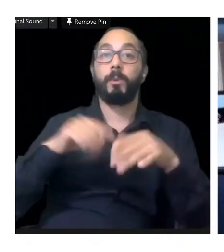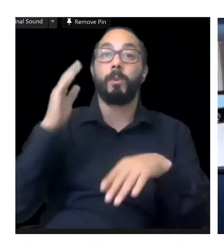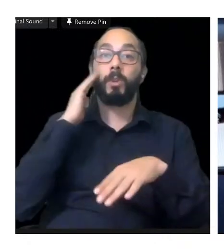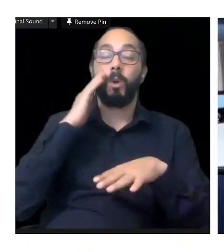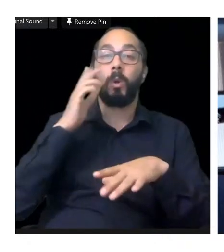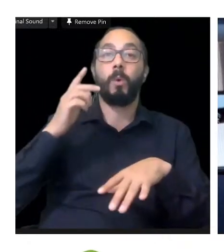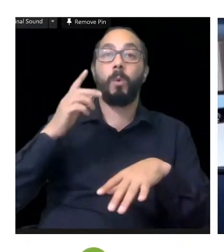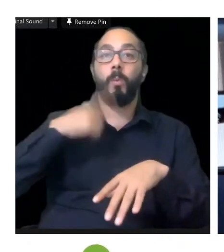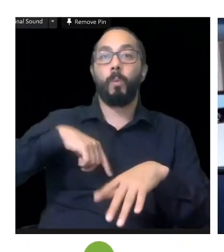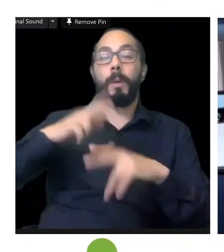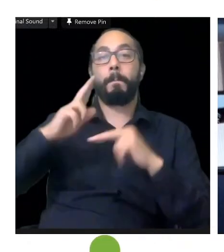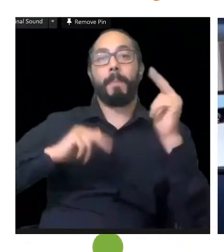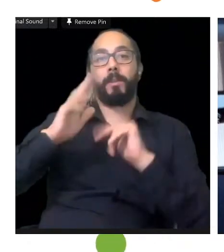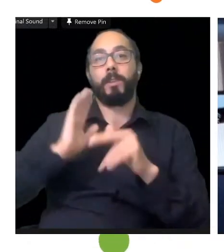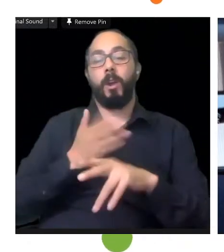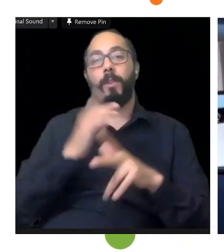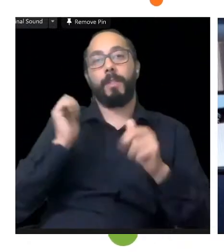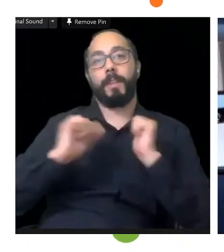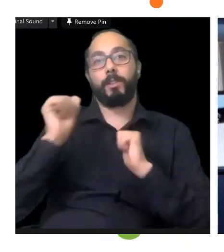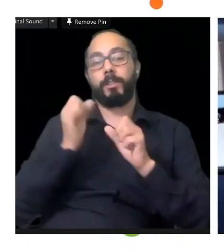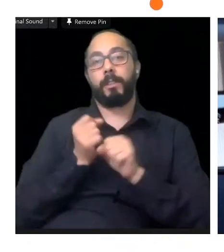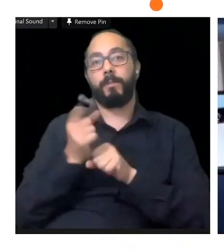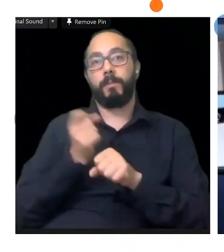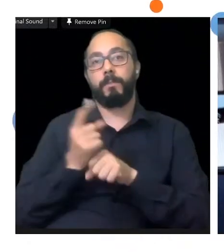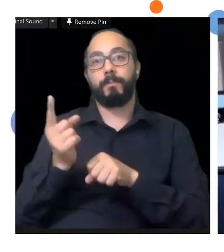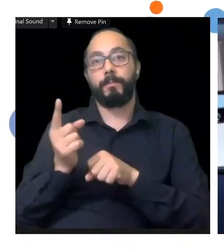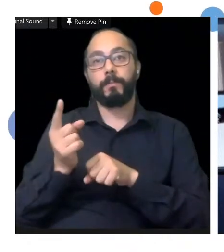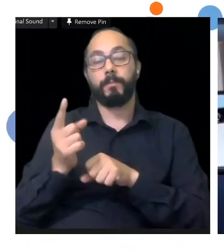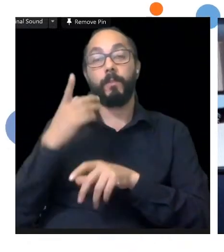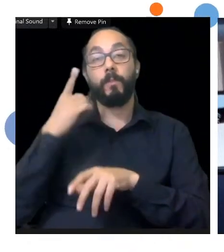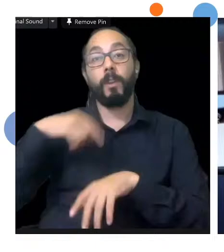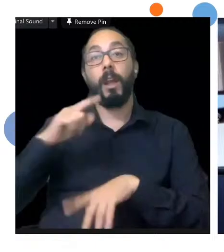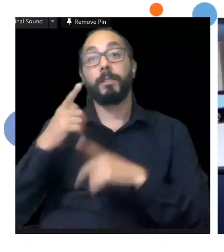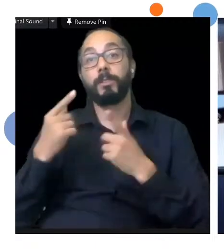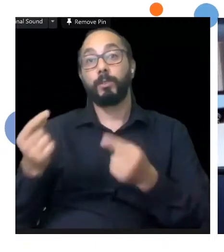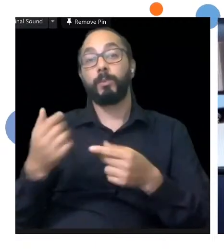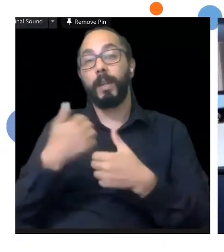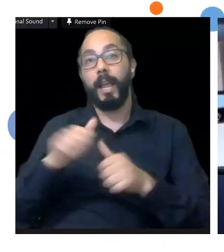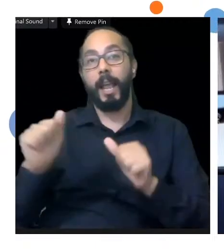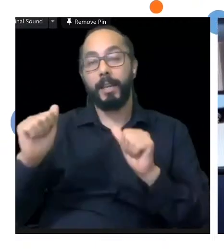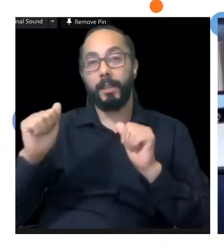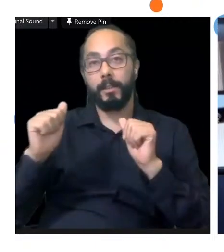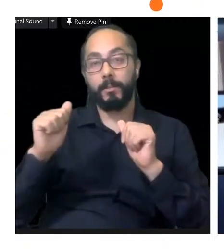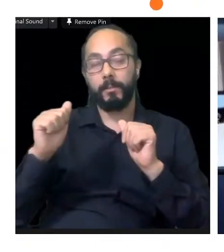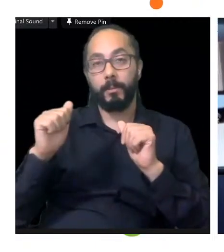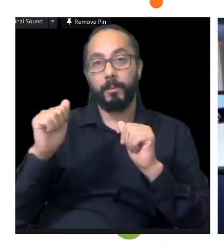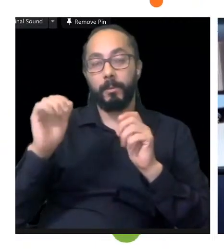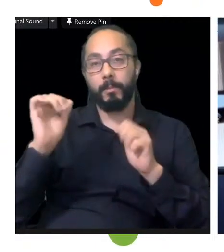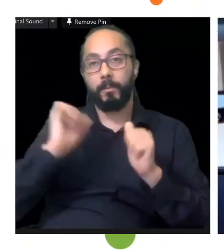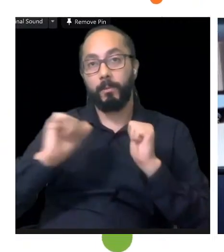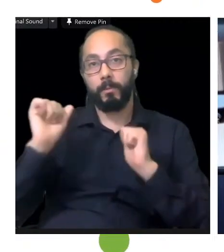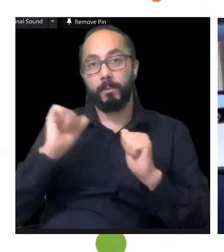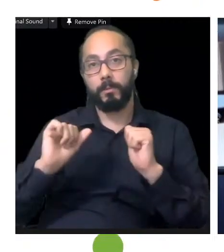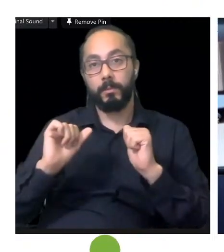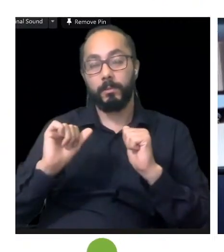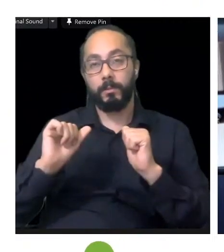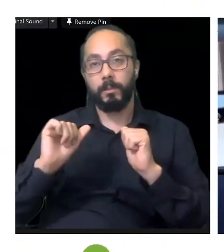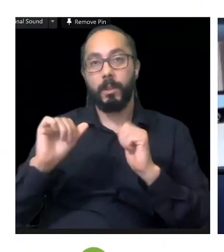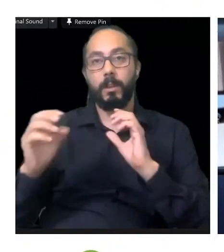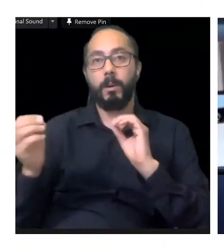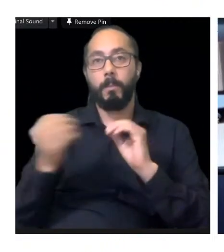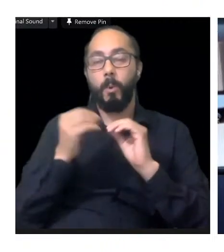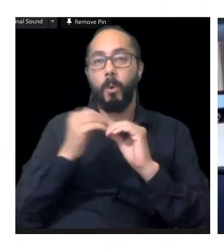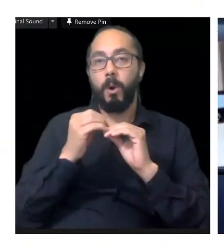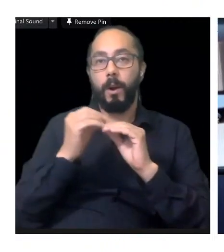every year. And so for us to do any performances as we normally would, now again, we're all learning how to be more nimble than we've ever felt